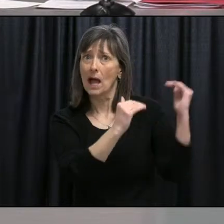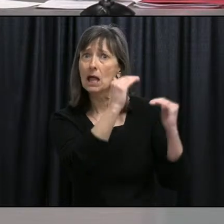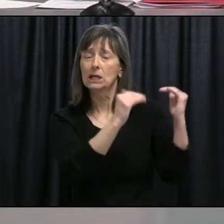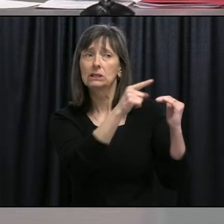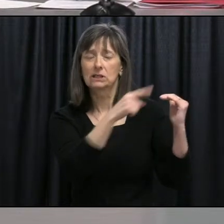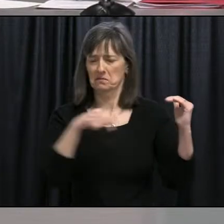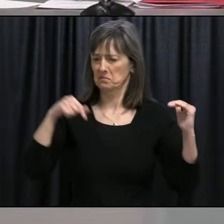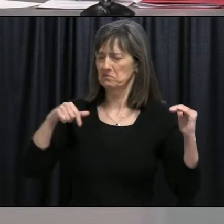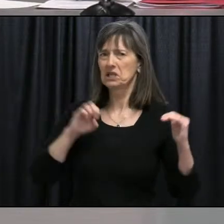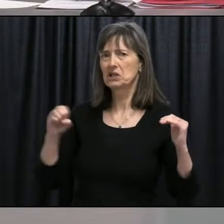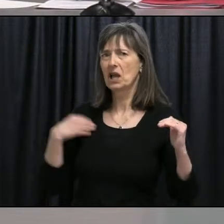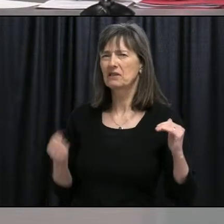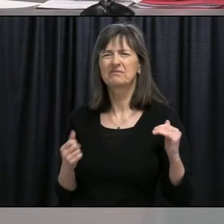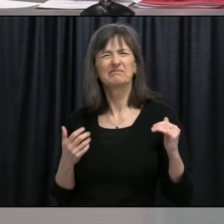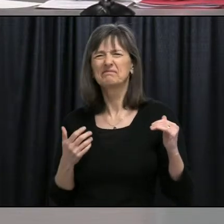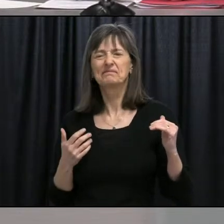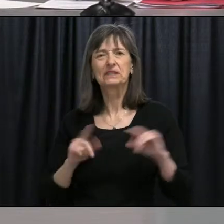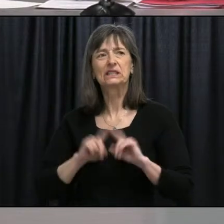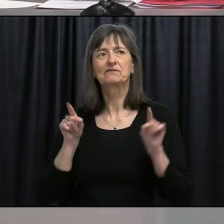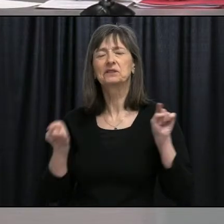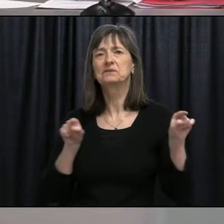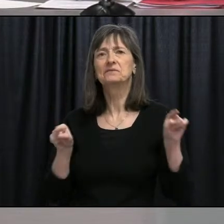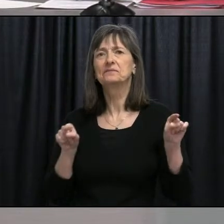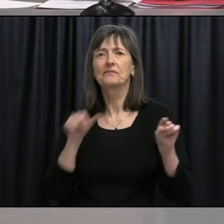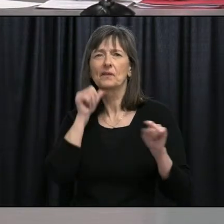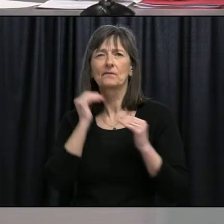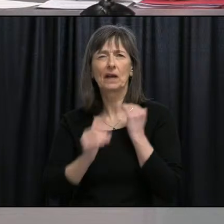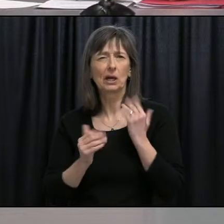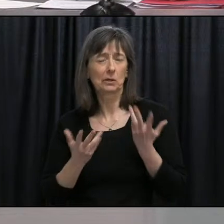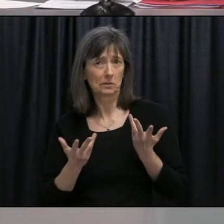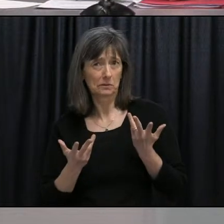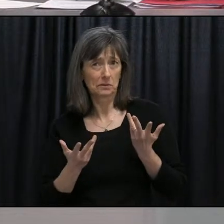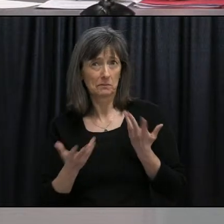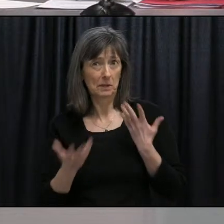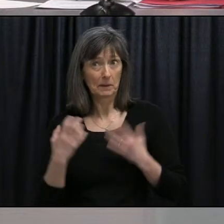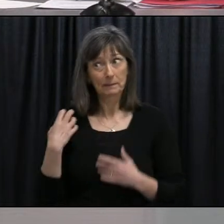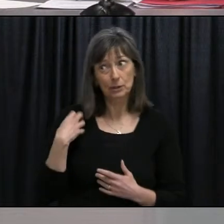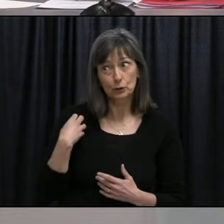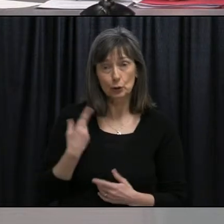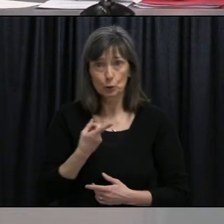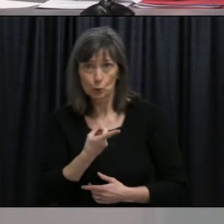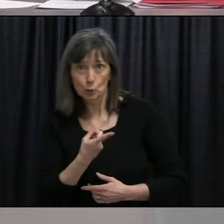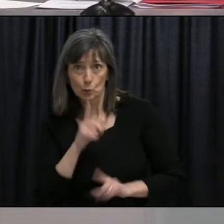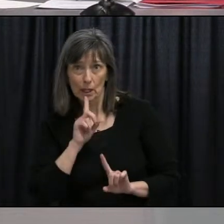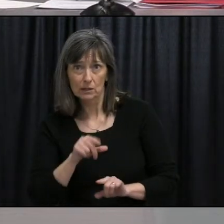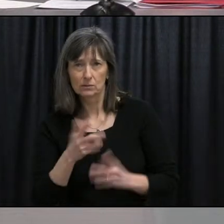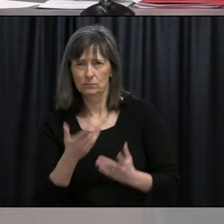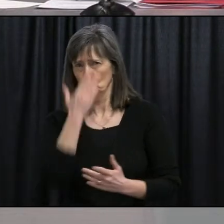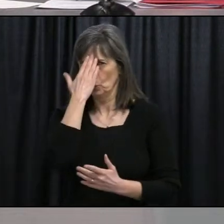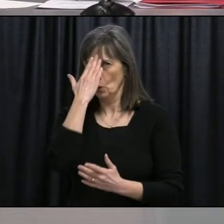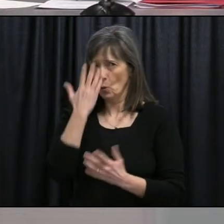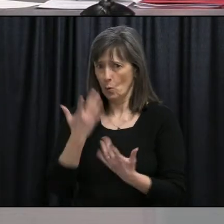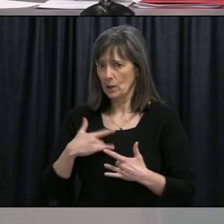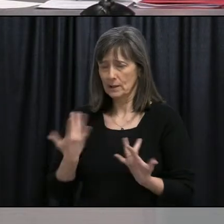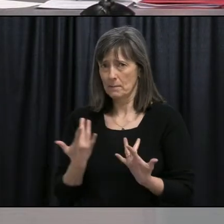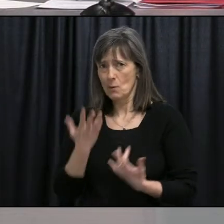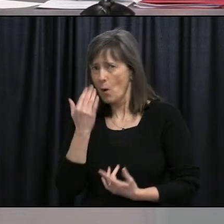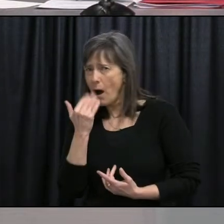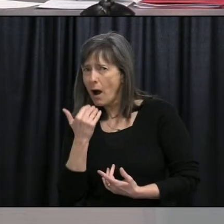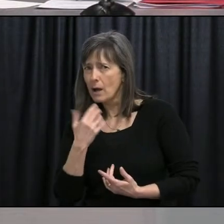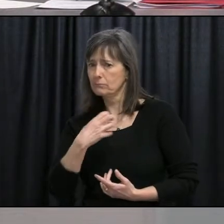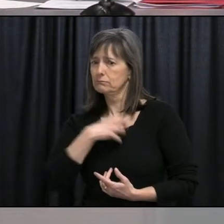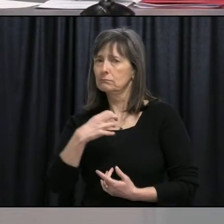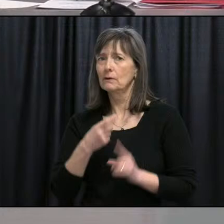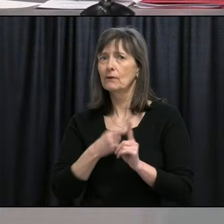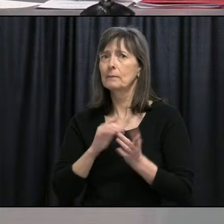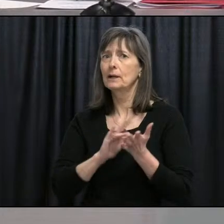I'm not entirely sure who to address this to. Maybe the minister can answer it. What do you know about this situation, and why